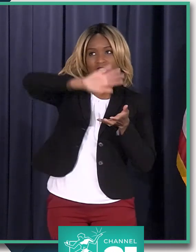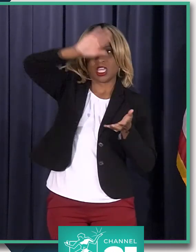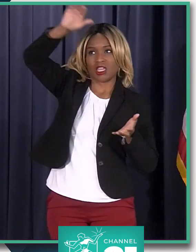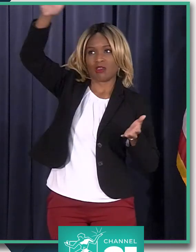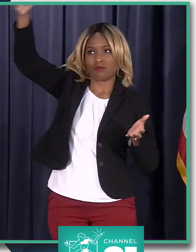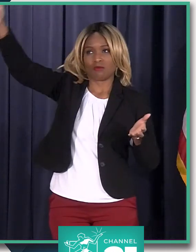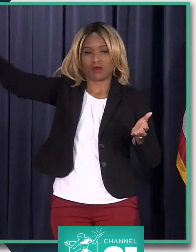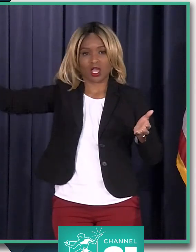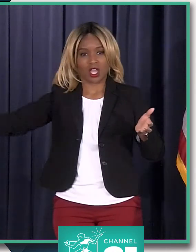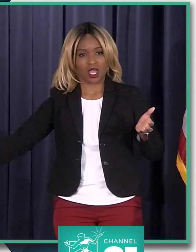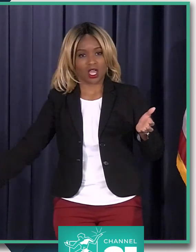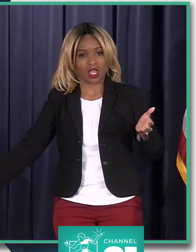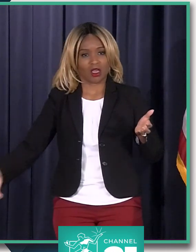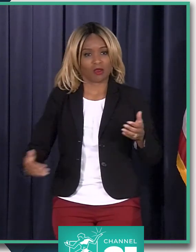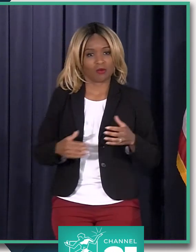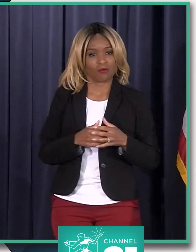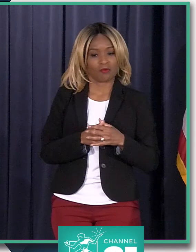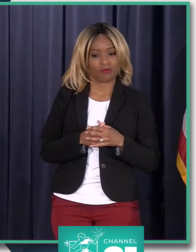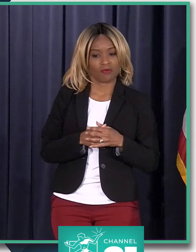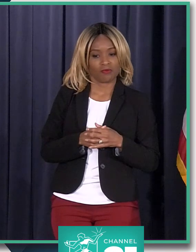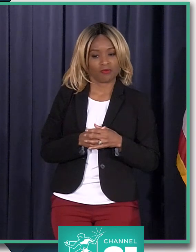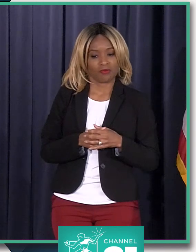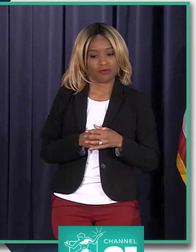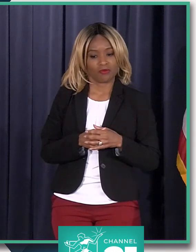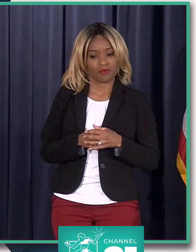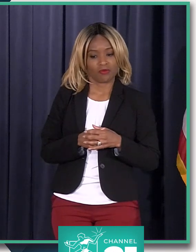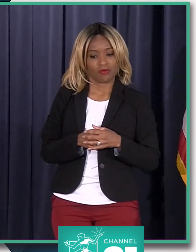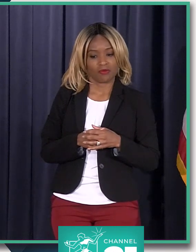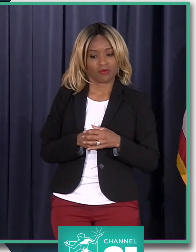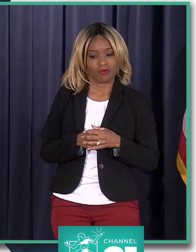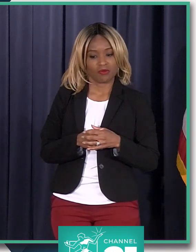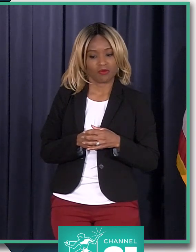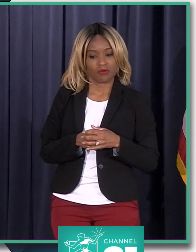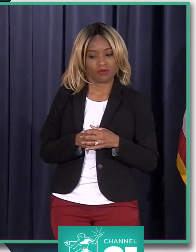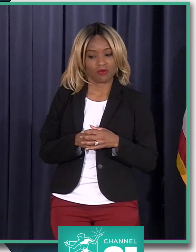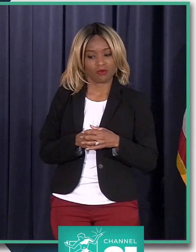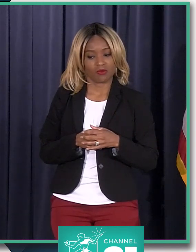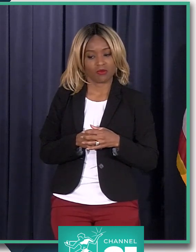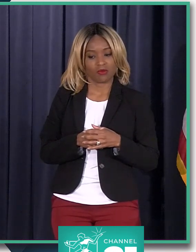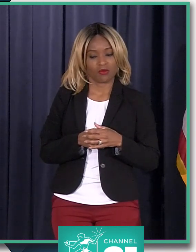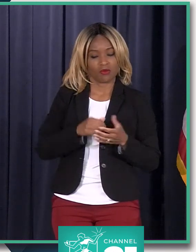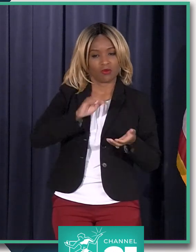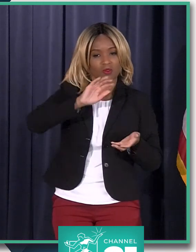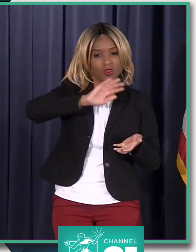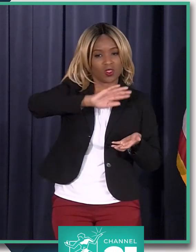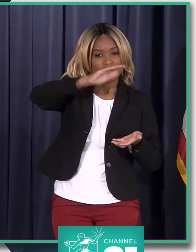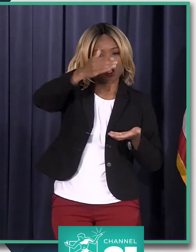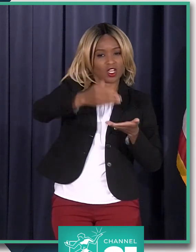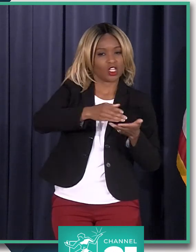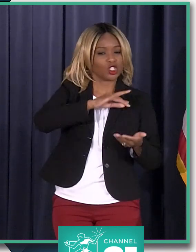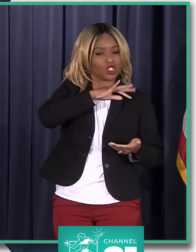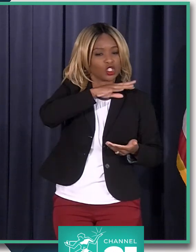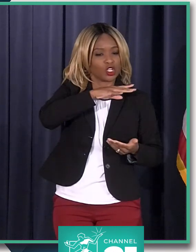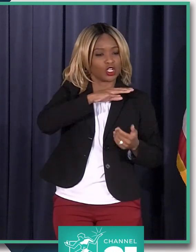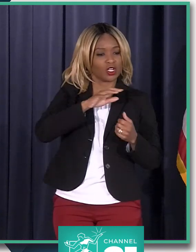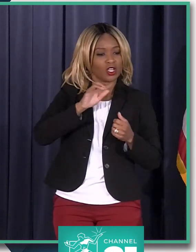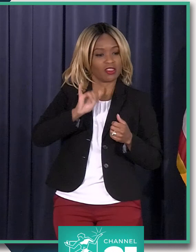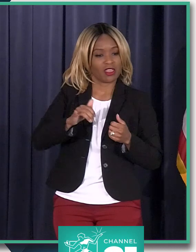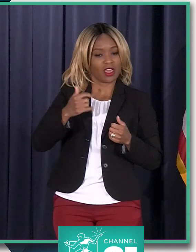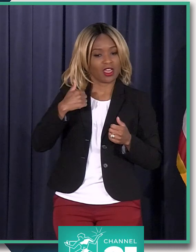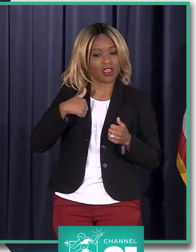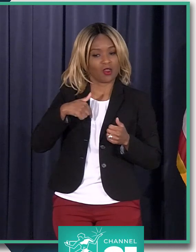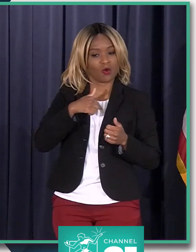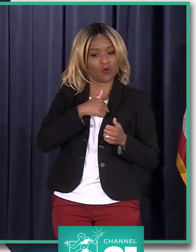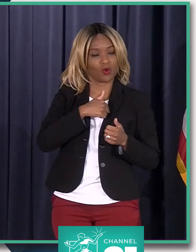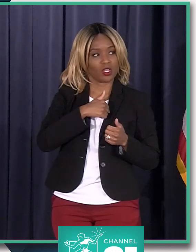I want to hear this. So don't cut them off. Go ahead. They've got 40 or 50 piles of this dirt that we believe is